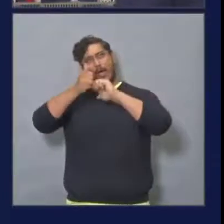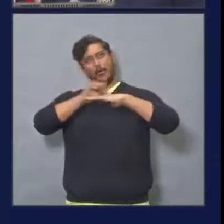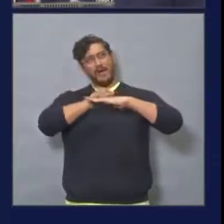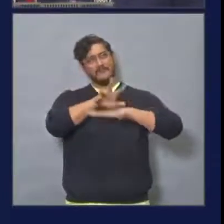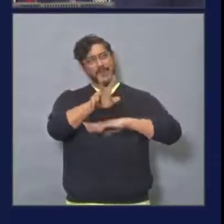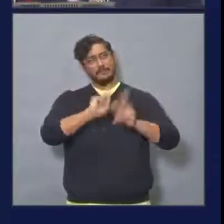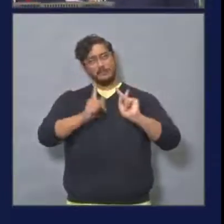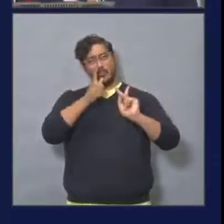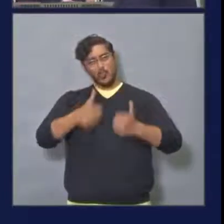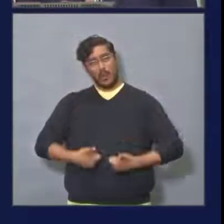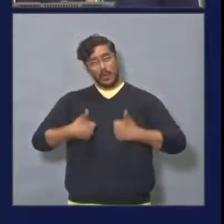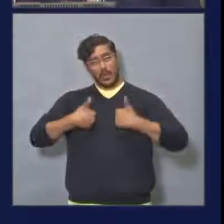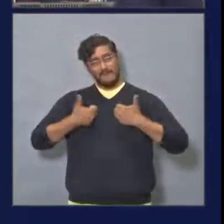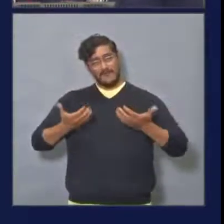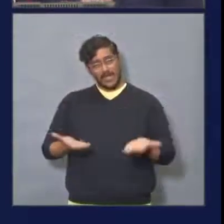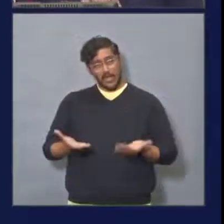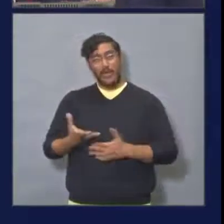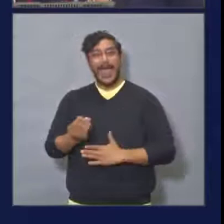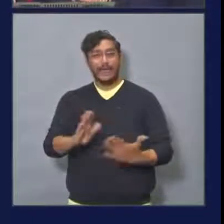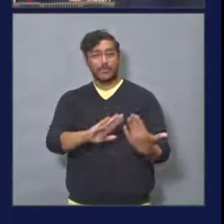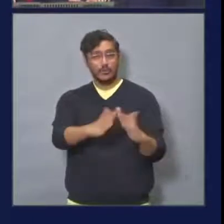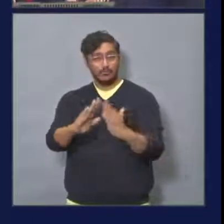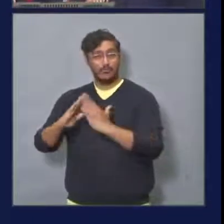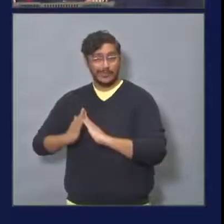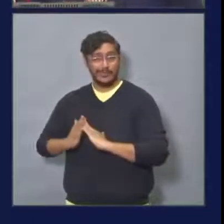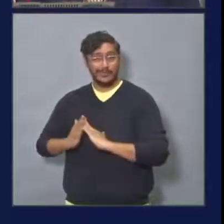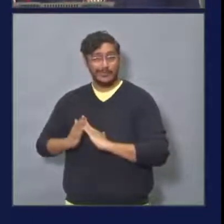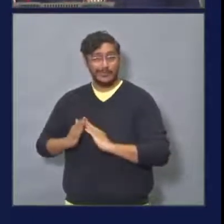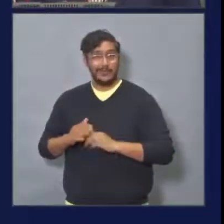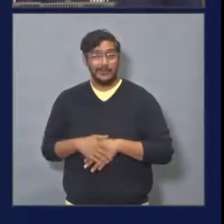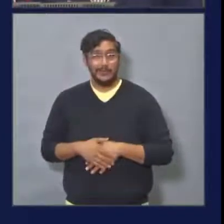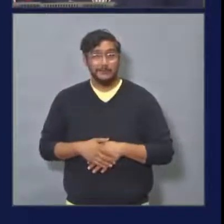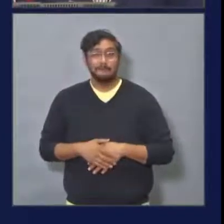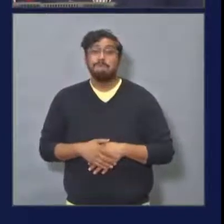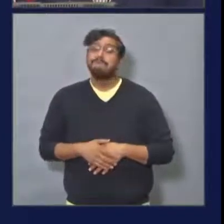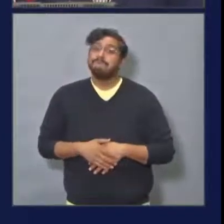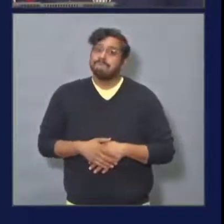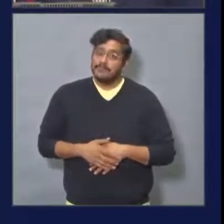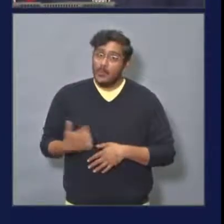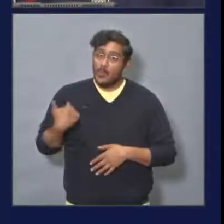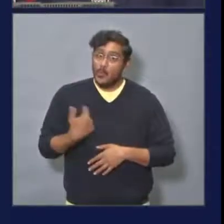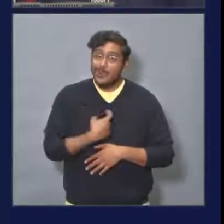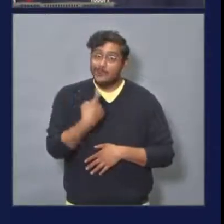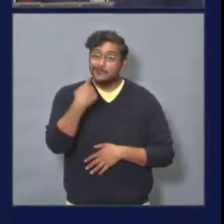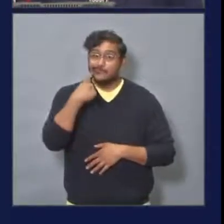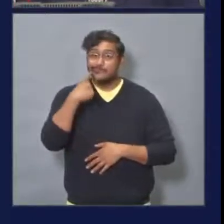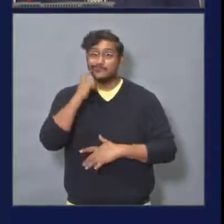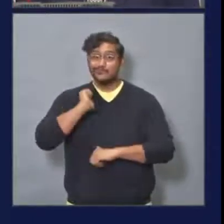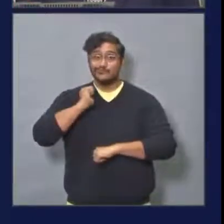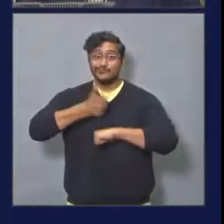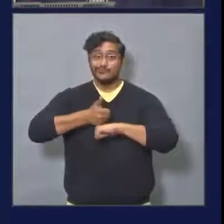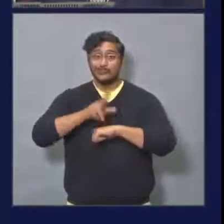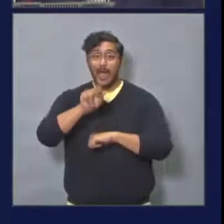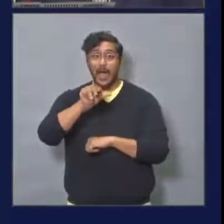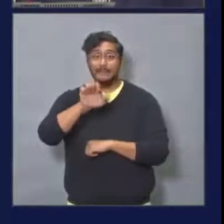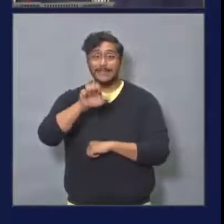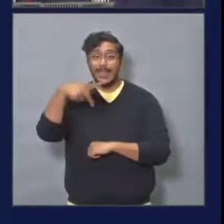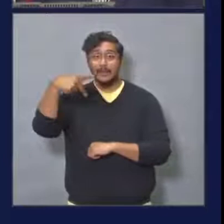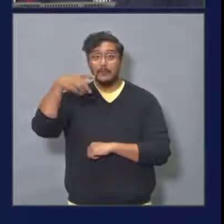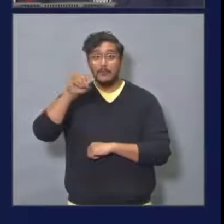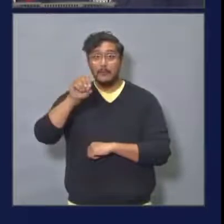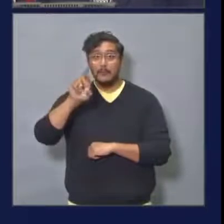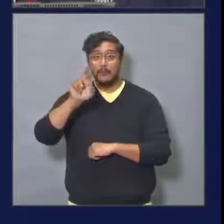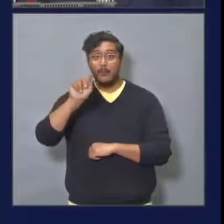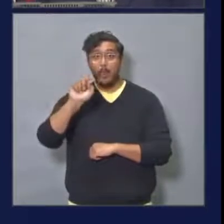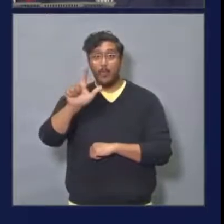residents and our communities. And with that in mind, I'm pleased to announce that we've just launched an updated data portal that should make